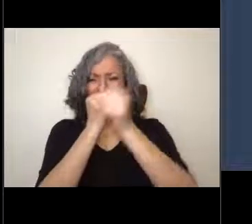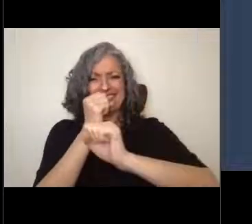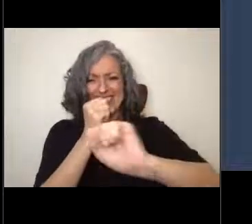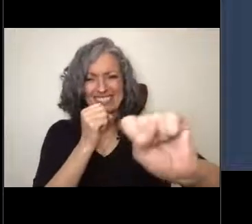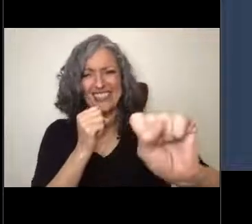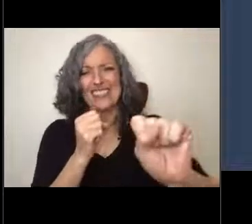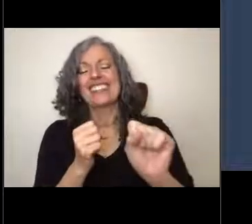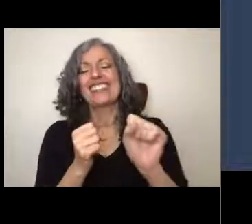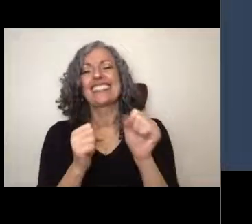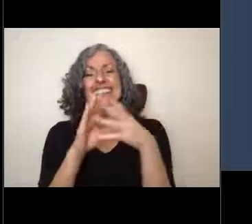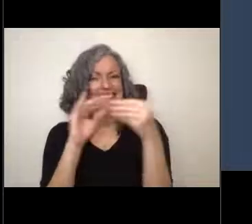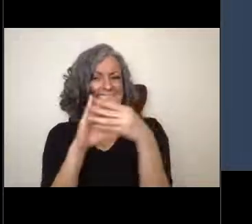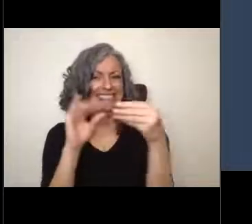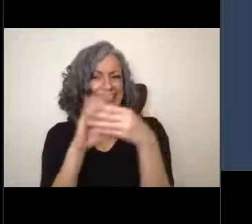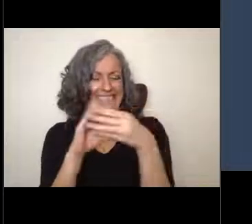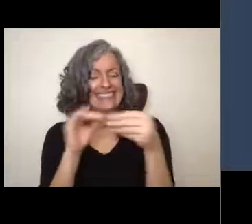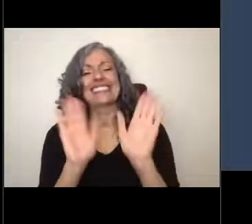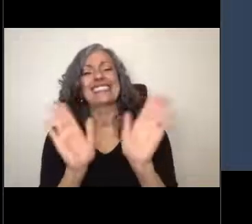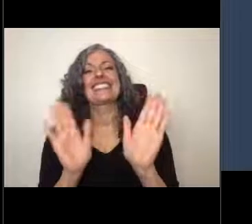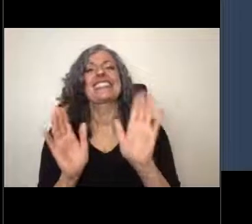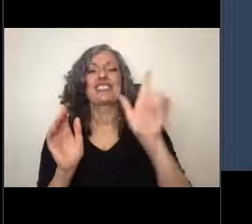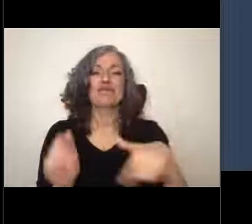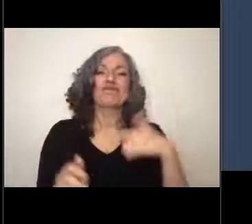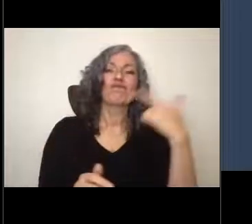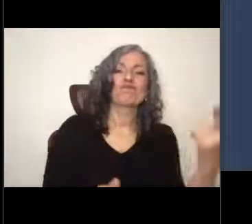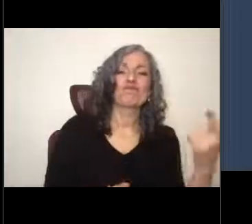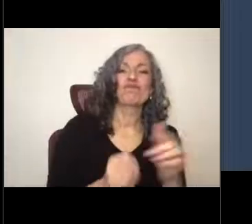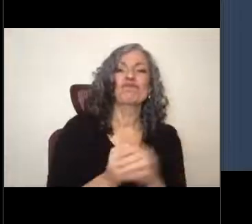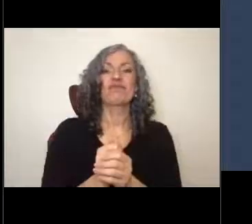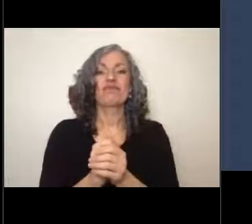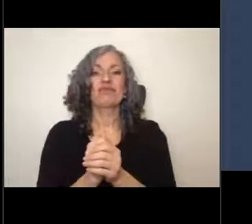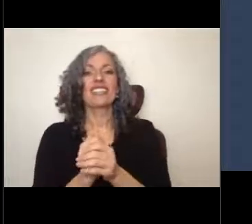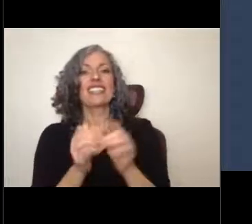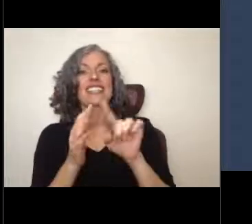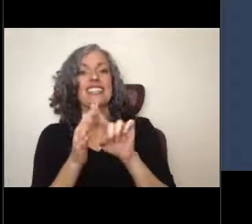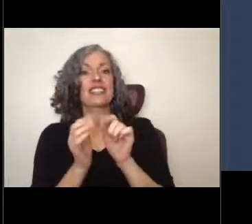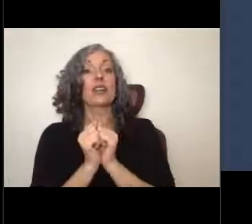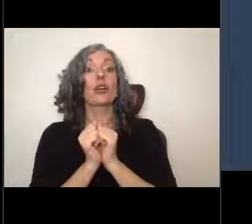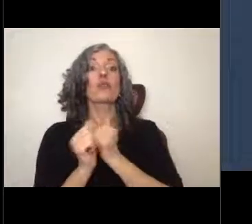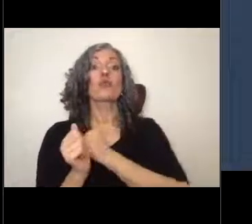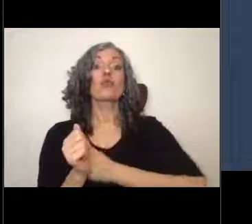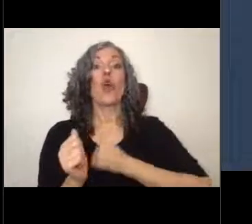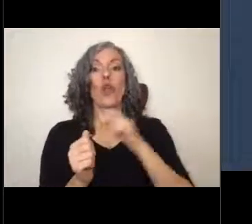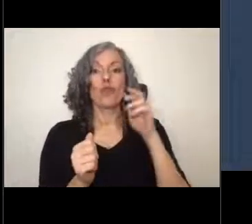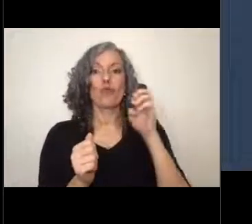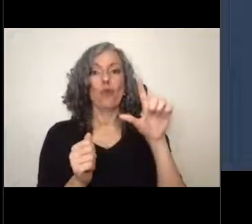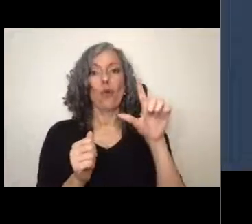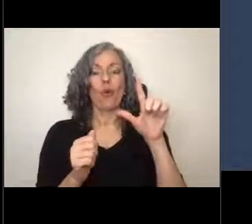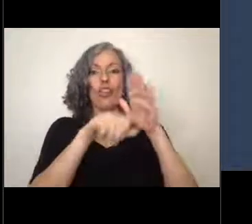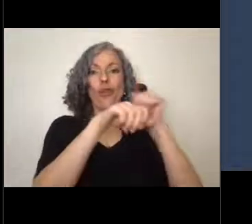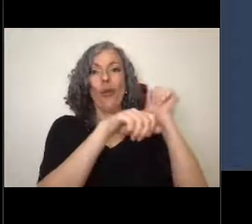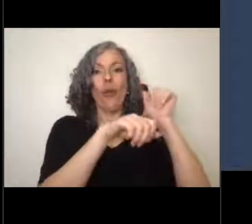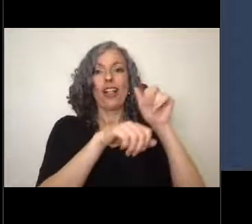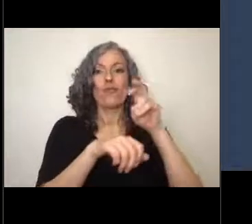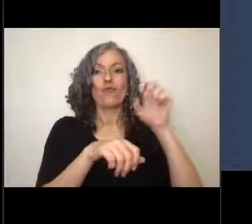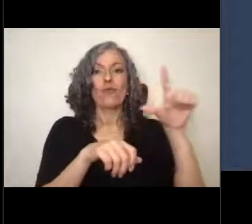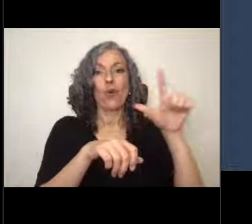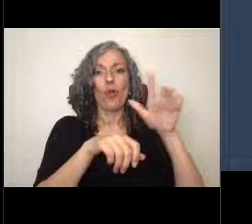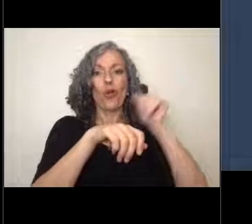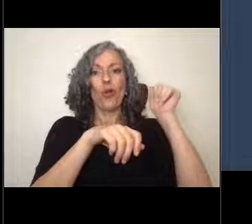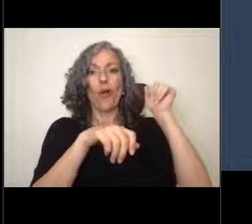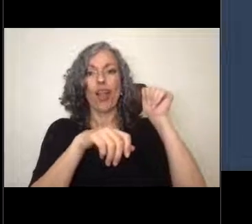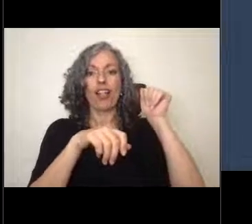this. So I'm going to go ahead and turn it over to you. Madam Chair, we need to start with roll. Oh, I'm sorry, roll call. And I can give webinar instructions. Yeah, I'm trying to get through really quickly. Thank